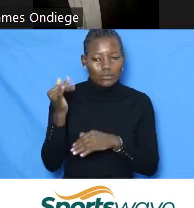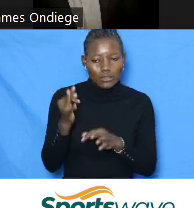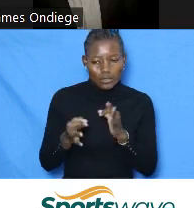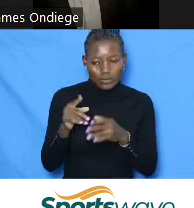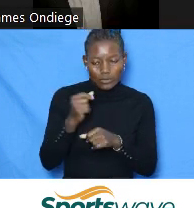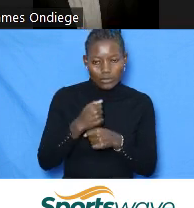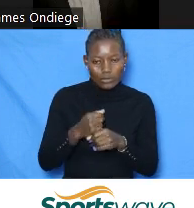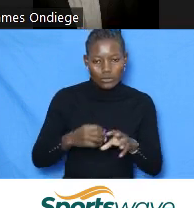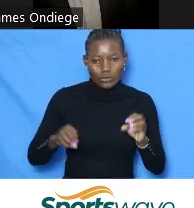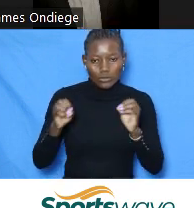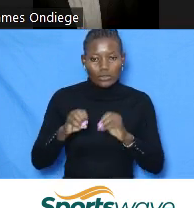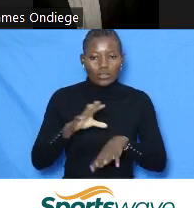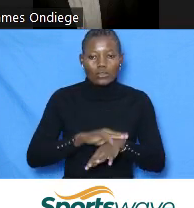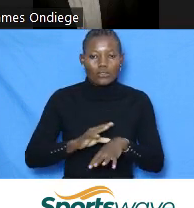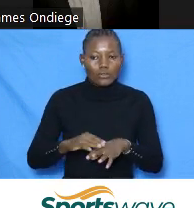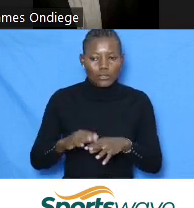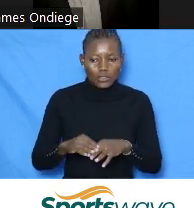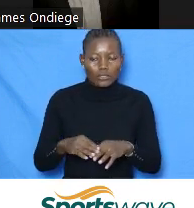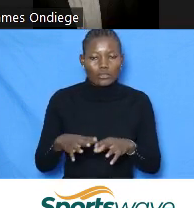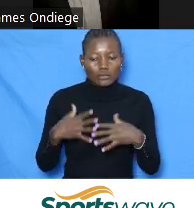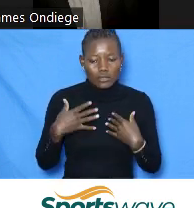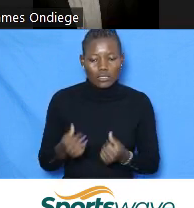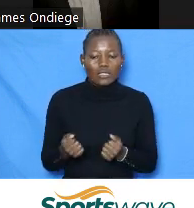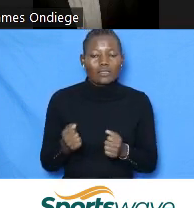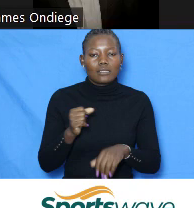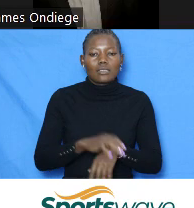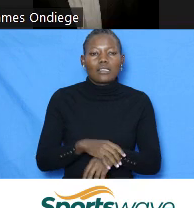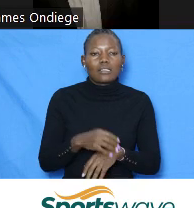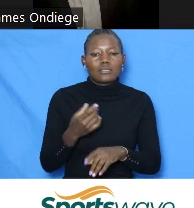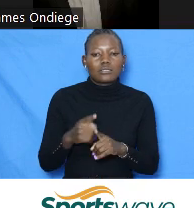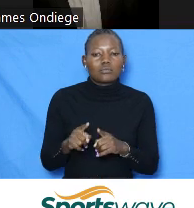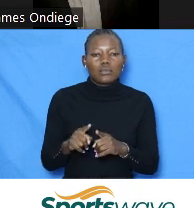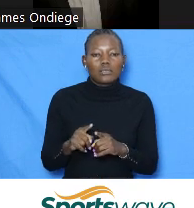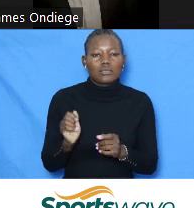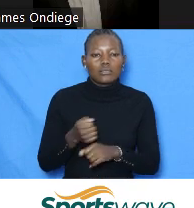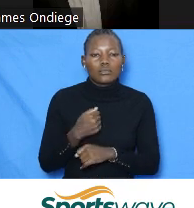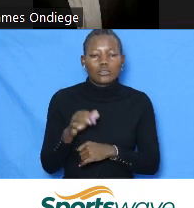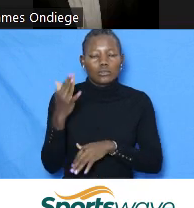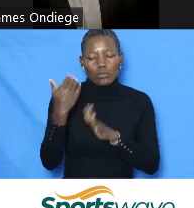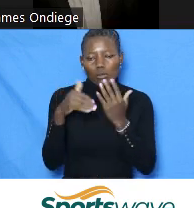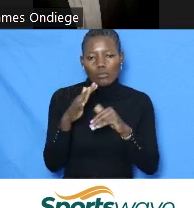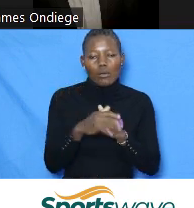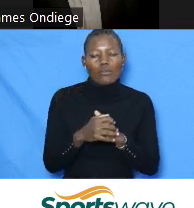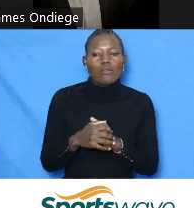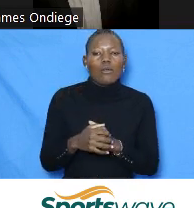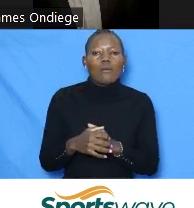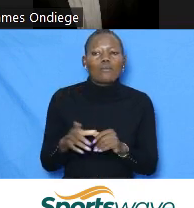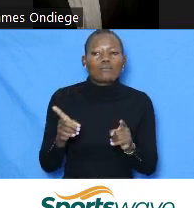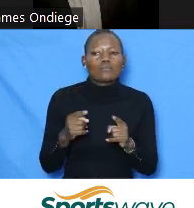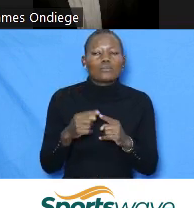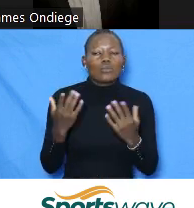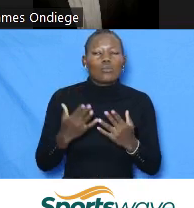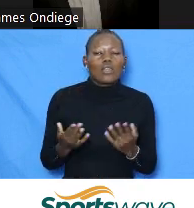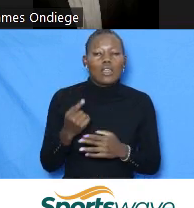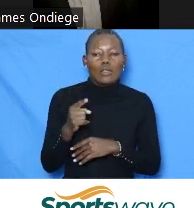do your physiotherapy well, you can heal, but you may not be able to heal. You may not heal and be able to perform to where you were